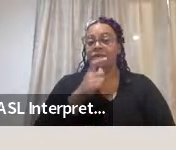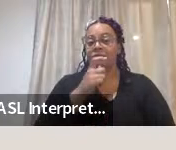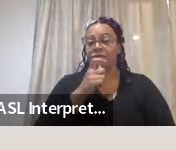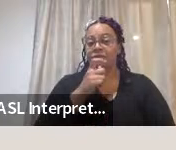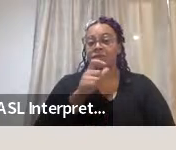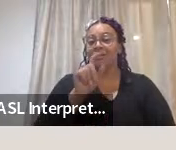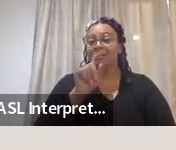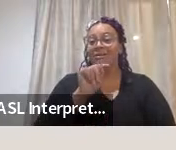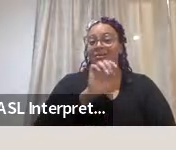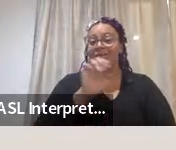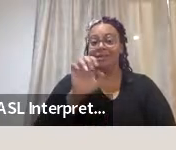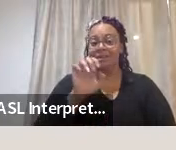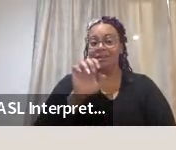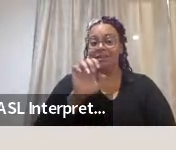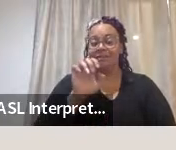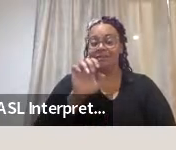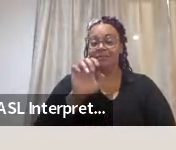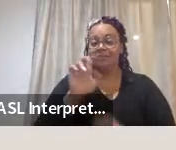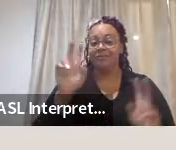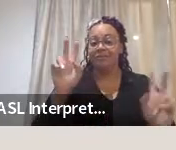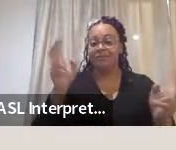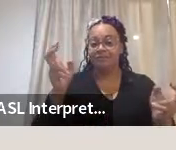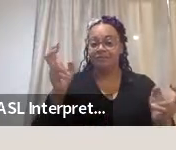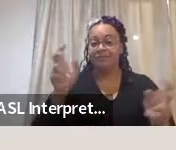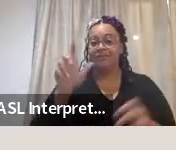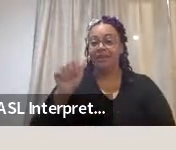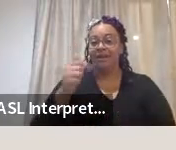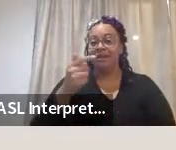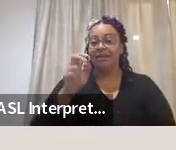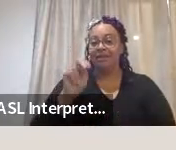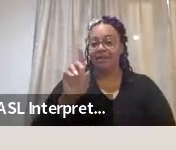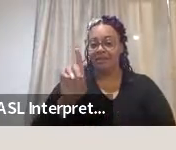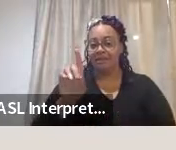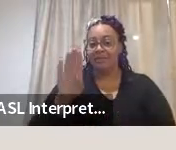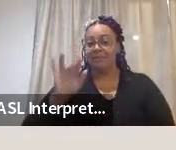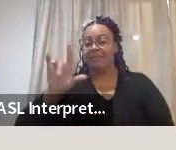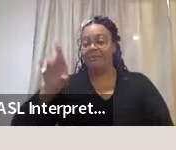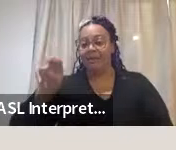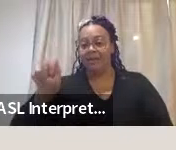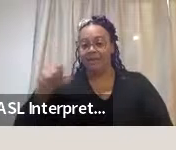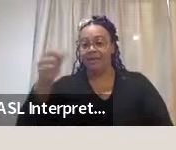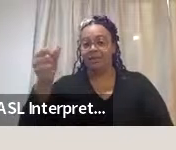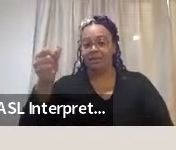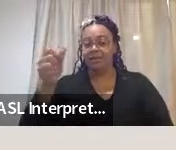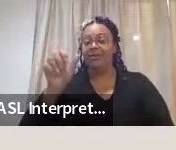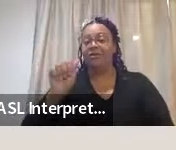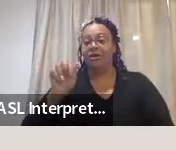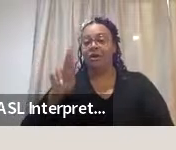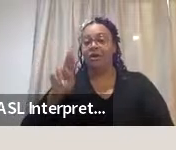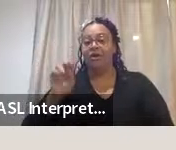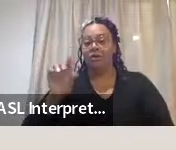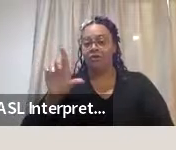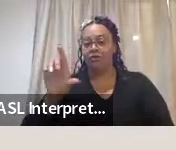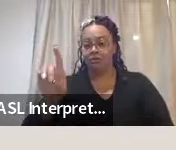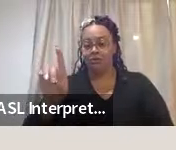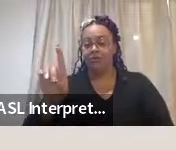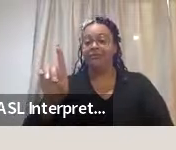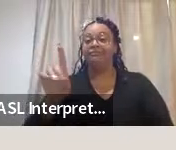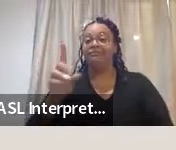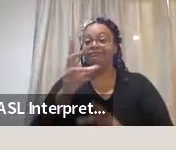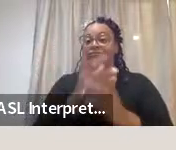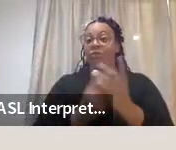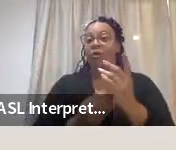is T. Lagging Billions Arnold, who we lost